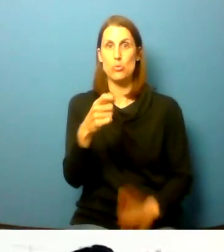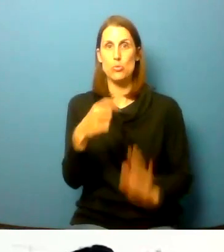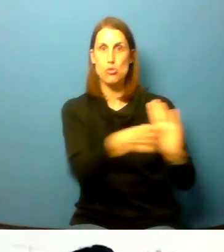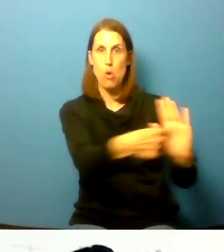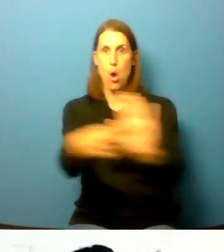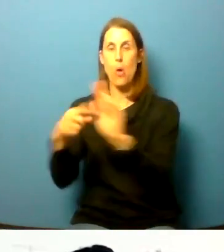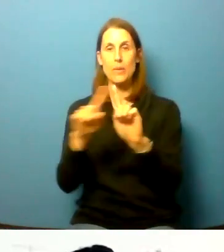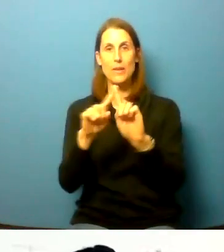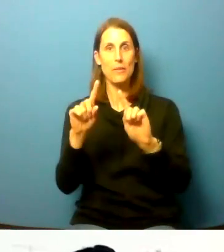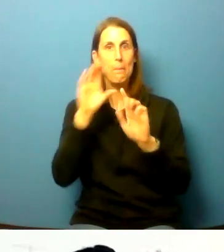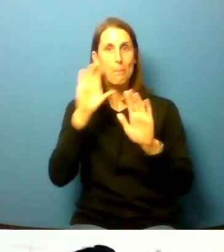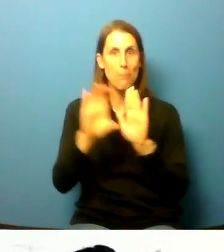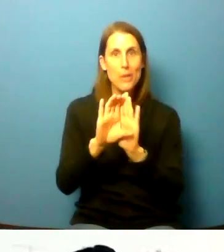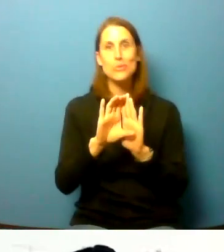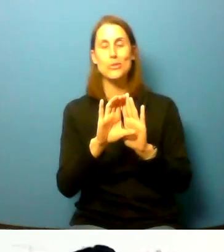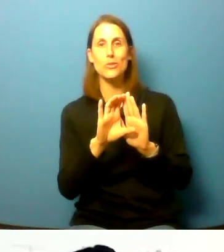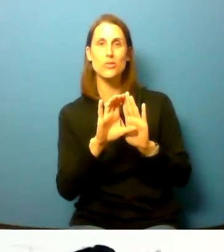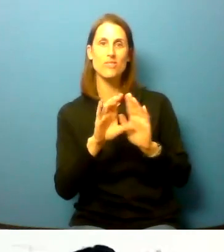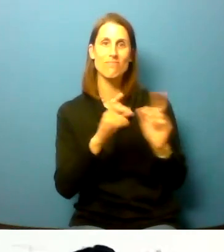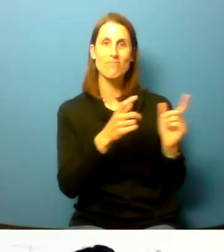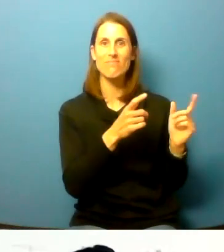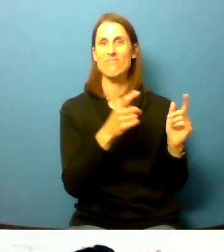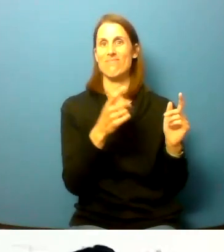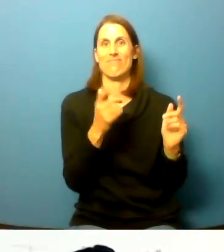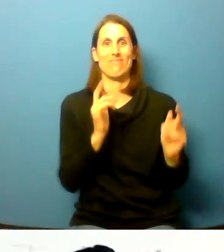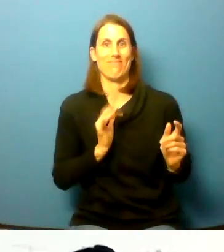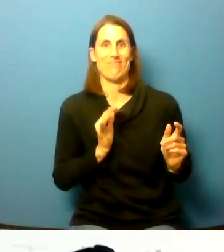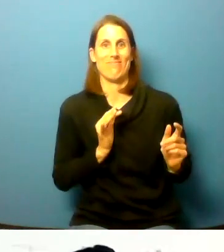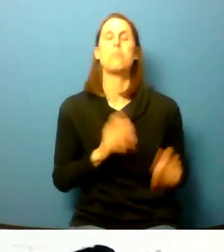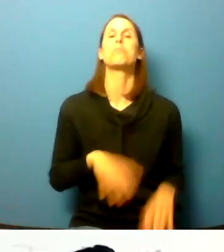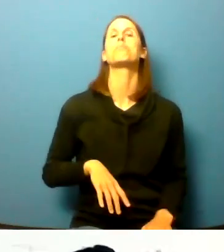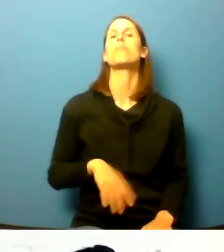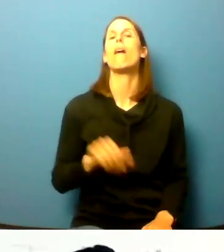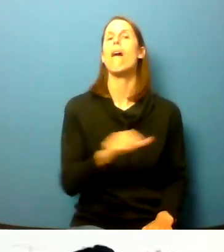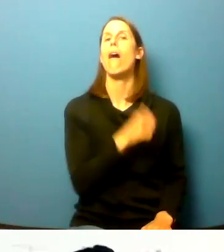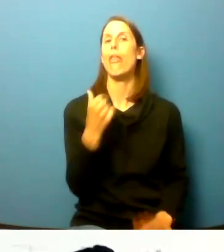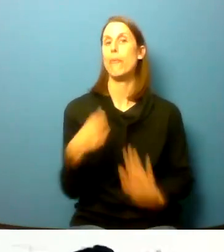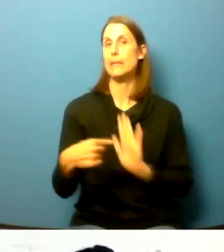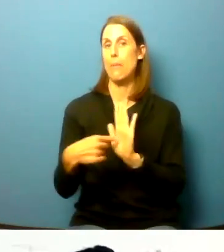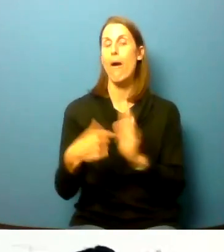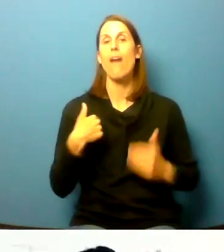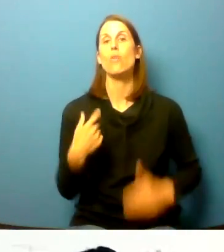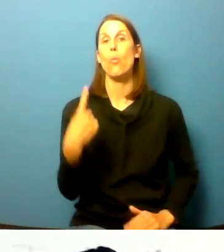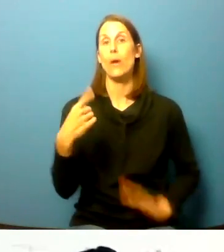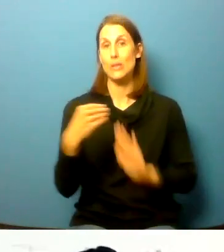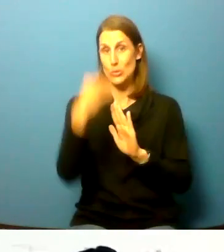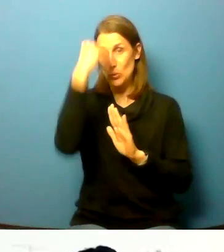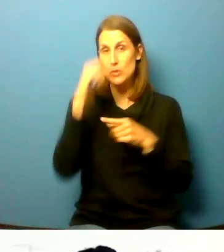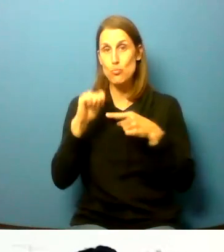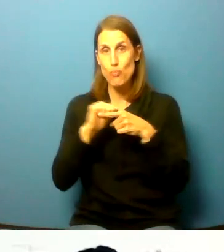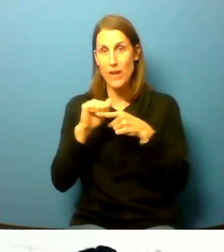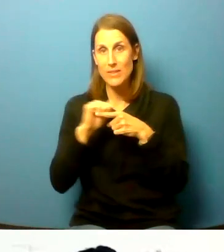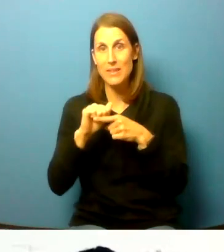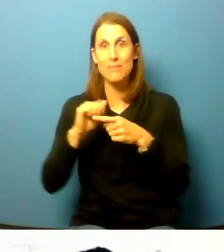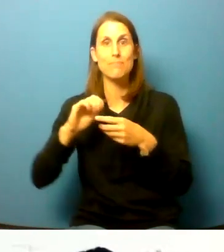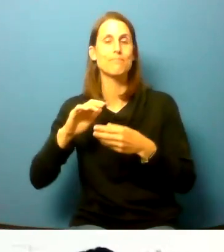student who's working on bill identification. So I'll take my magnifying glass and go over and show